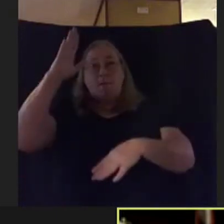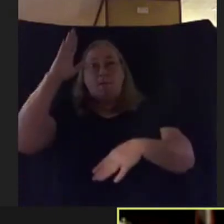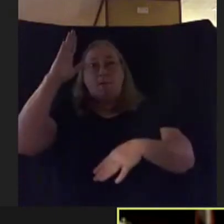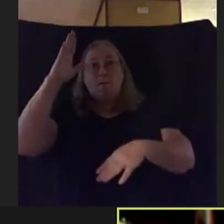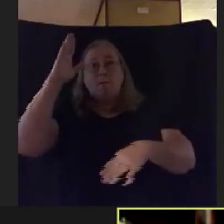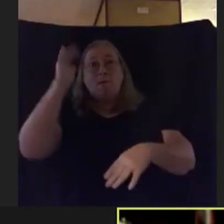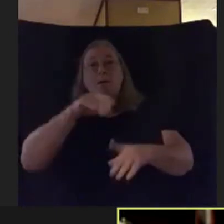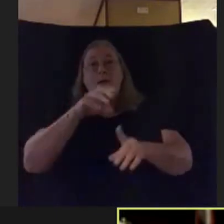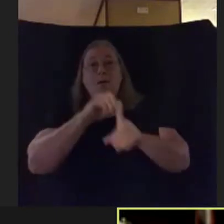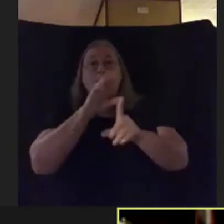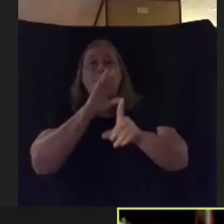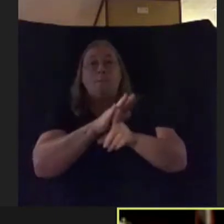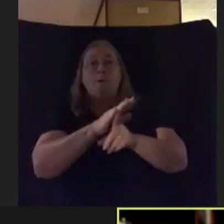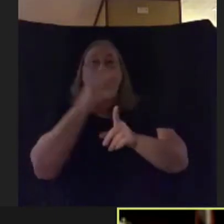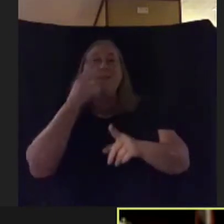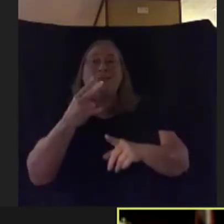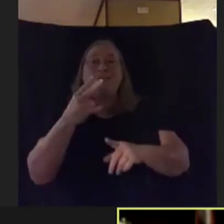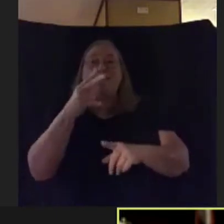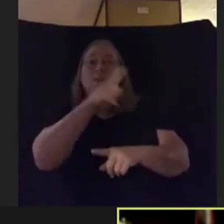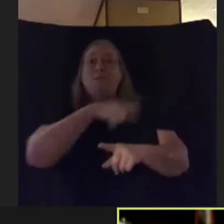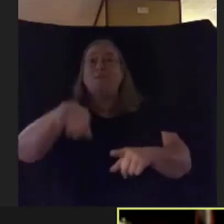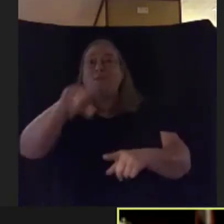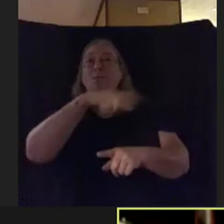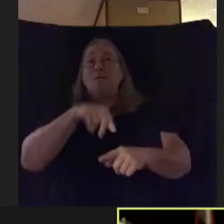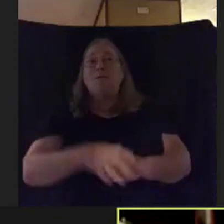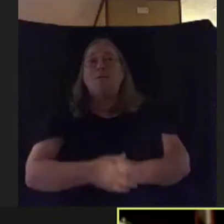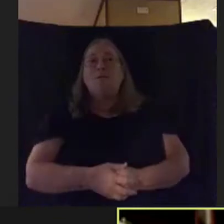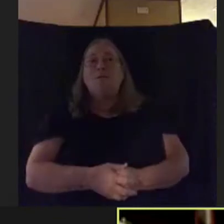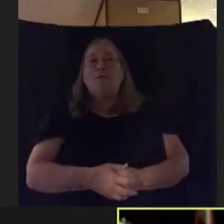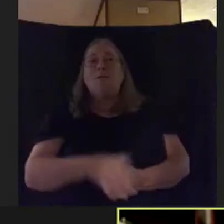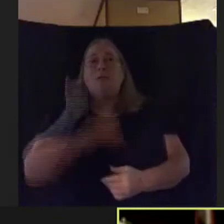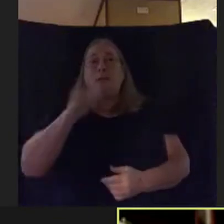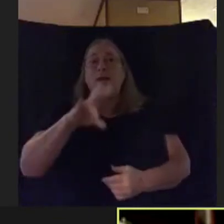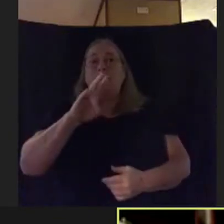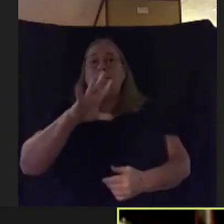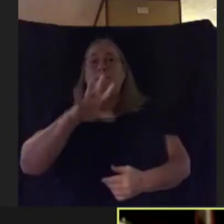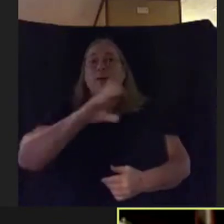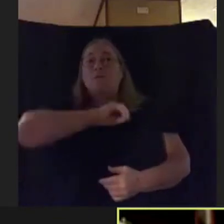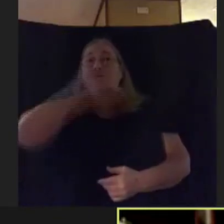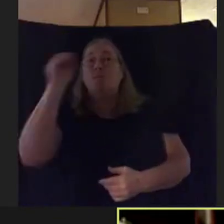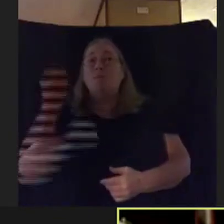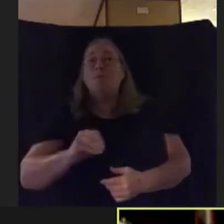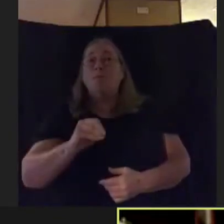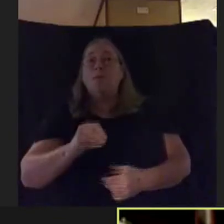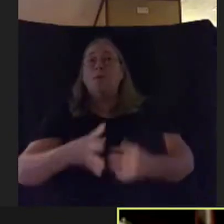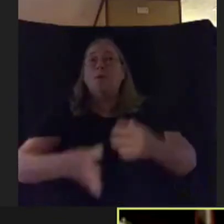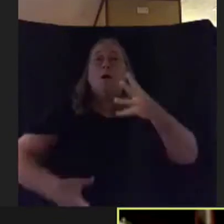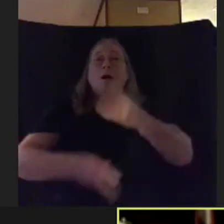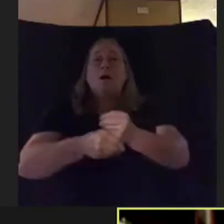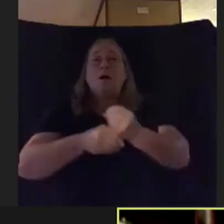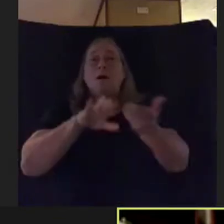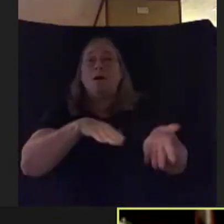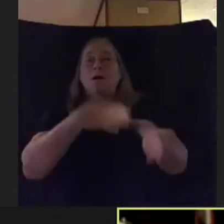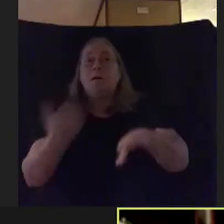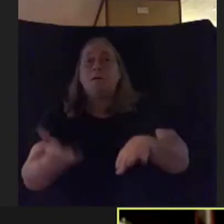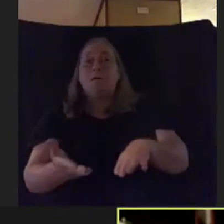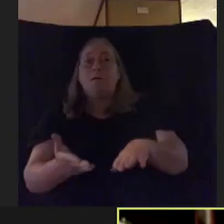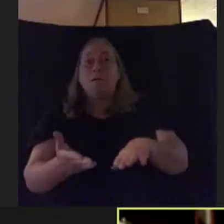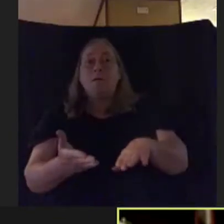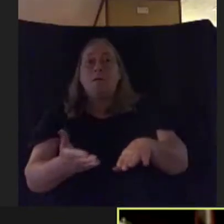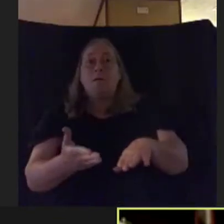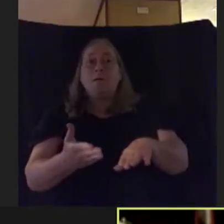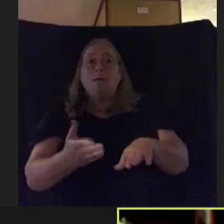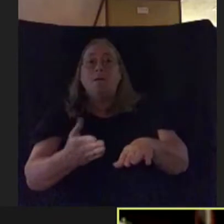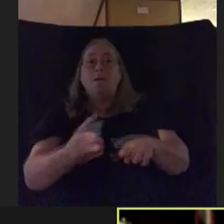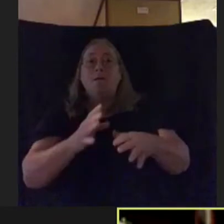seen on them so far, more than 75% of the total deaths that we've had associated with COVID